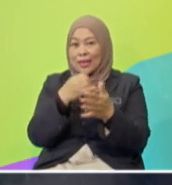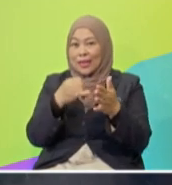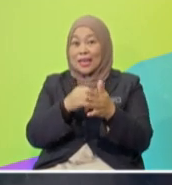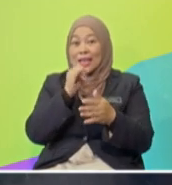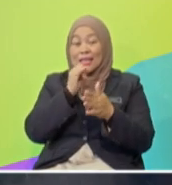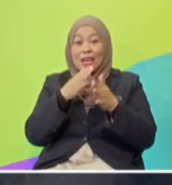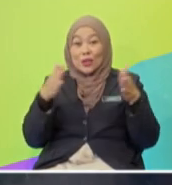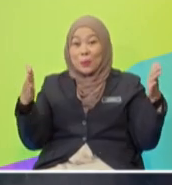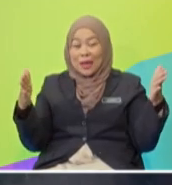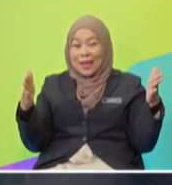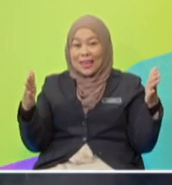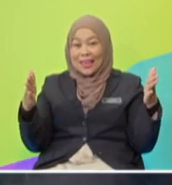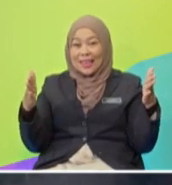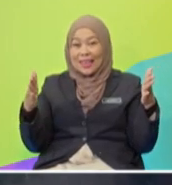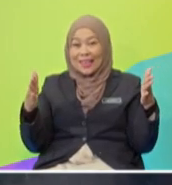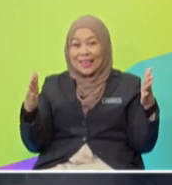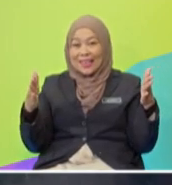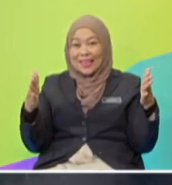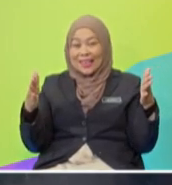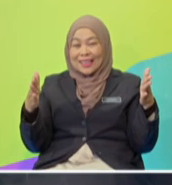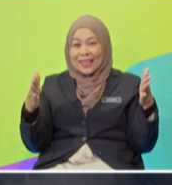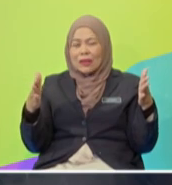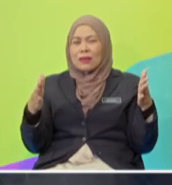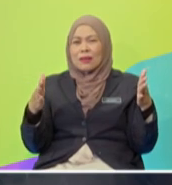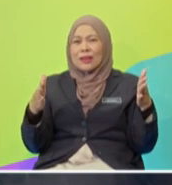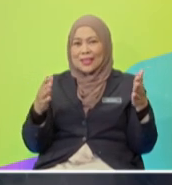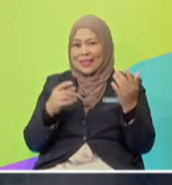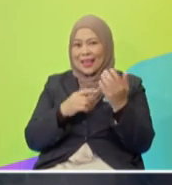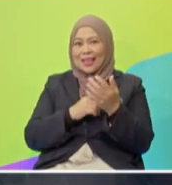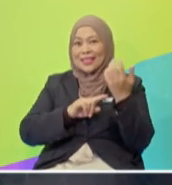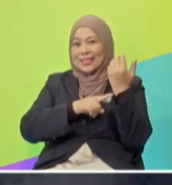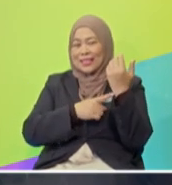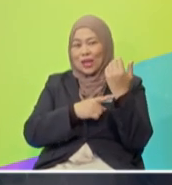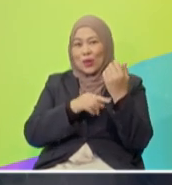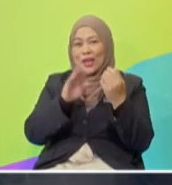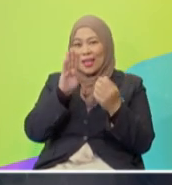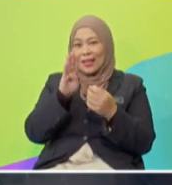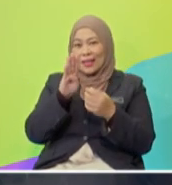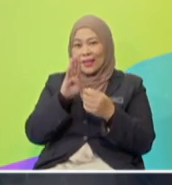the answer. What do you think is the answer, teacher? It starts teacher? With a B. Yes.